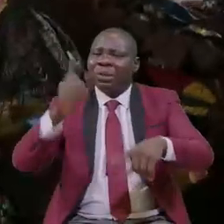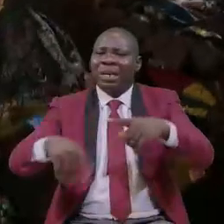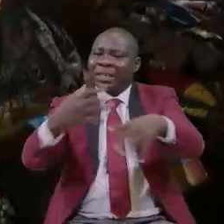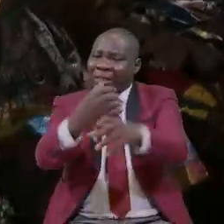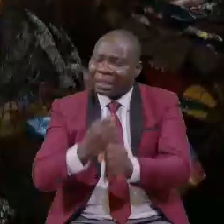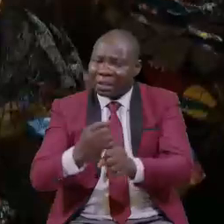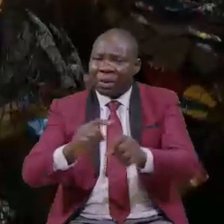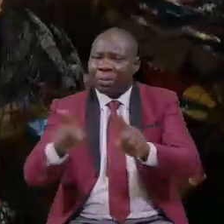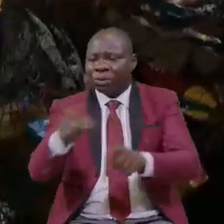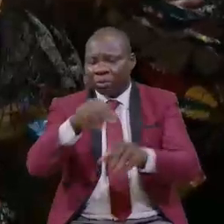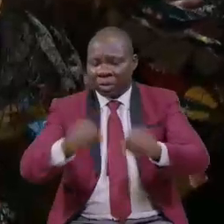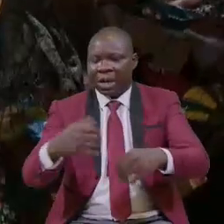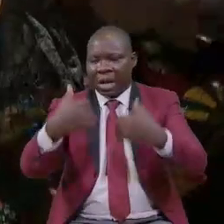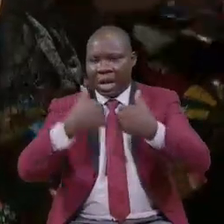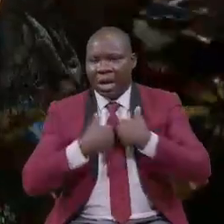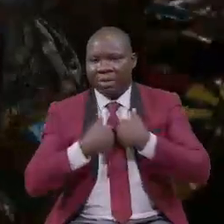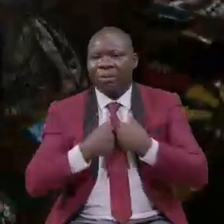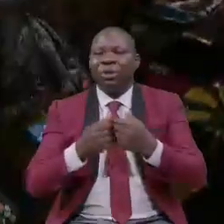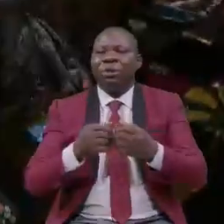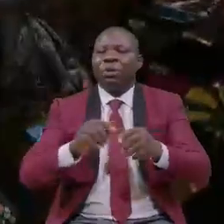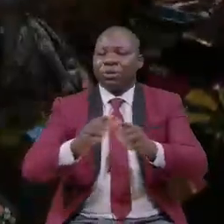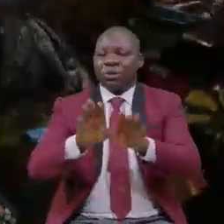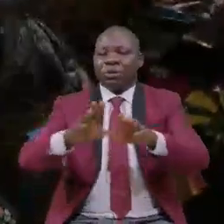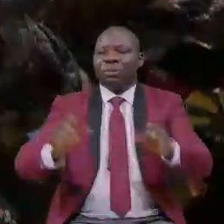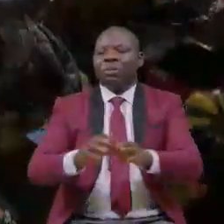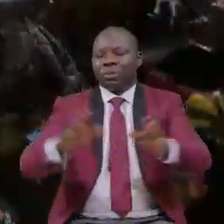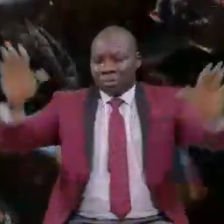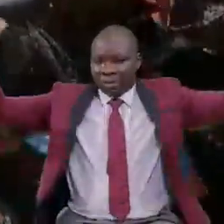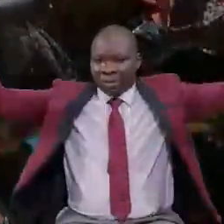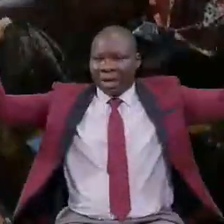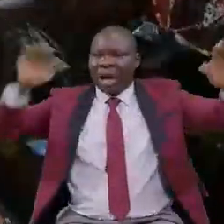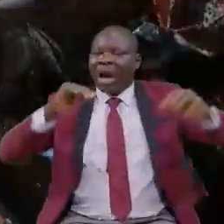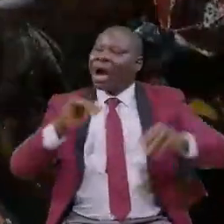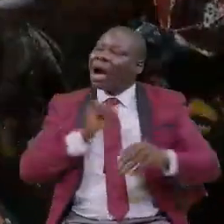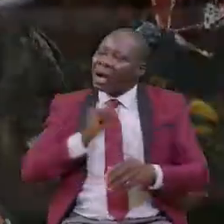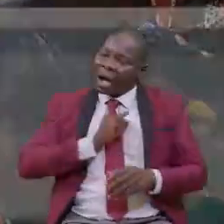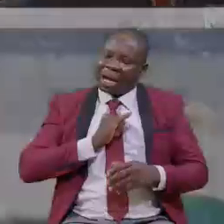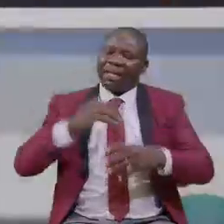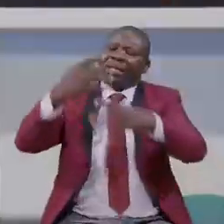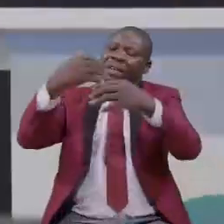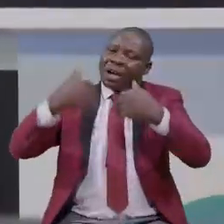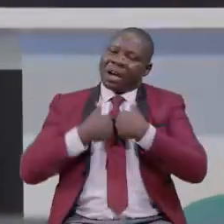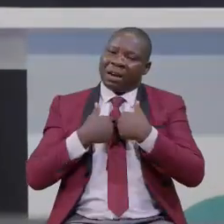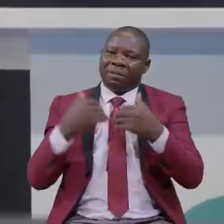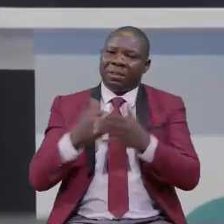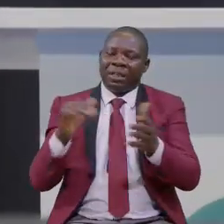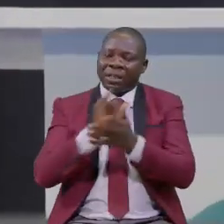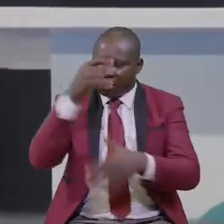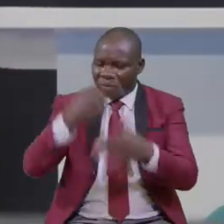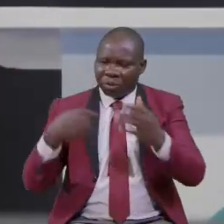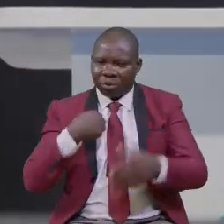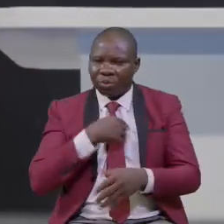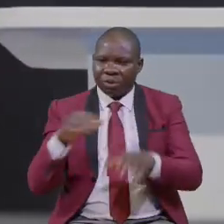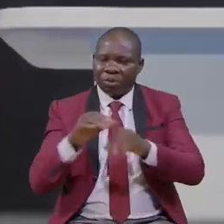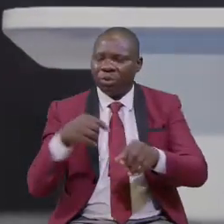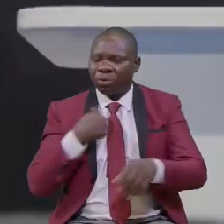obtain. Stretch out your hand and obtain. That's all we do. That's all we do. We don't have to beat ourselves and cry